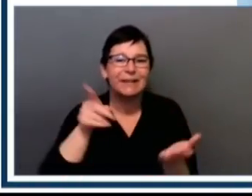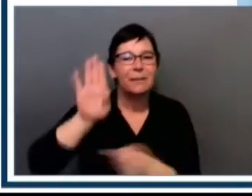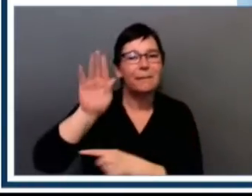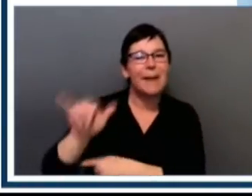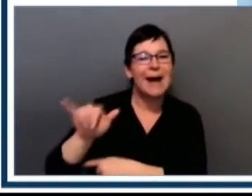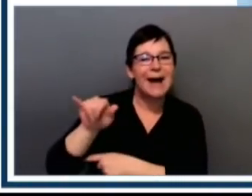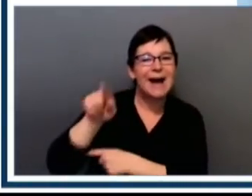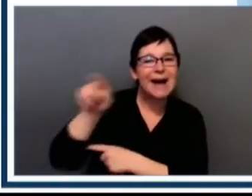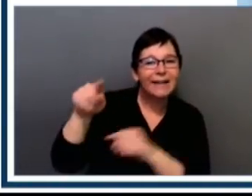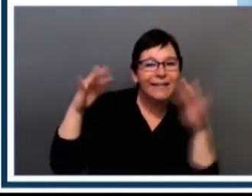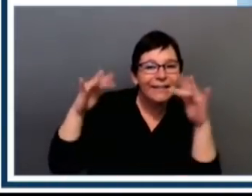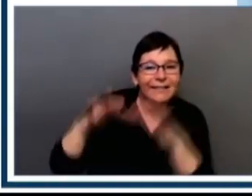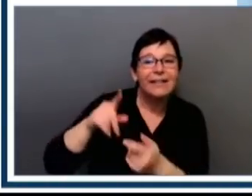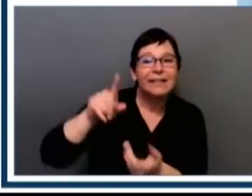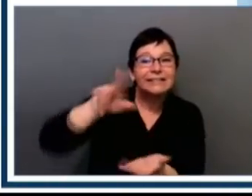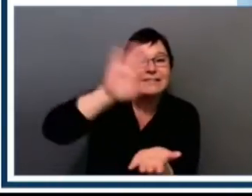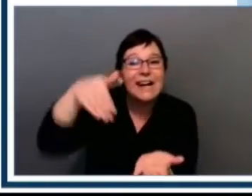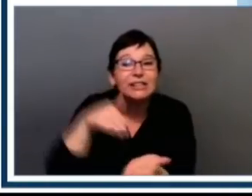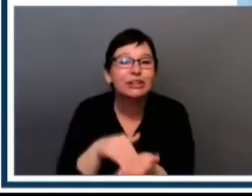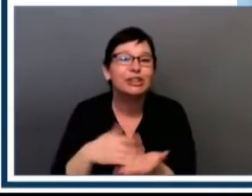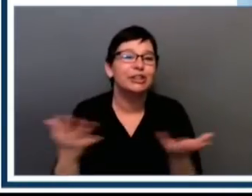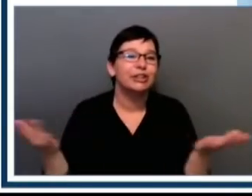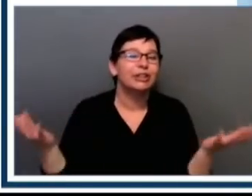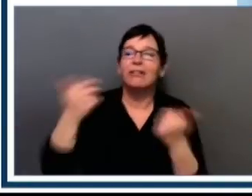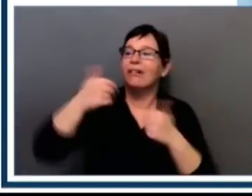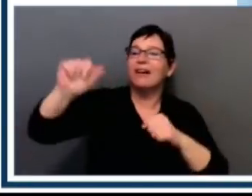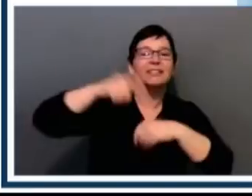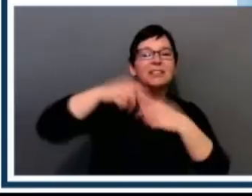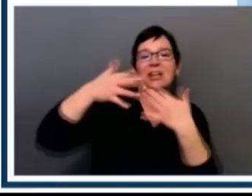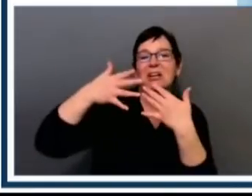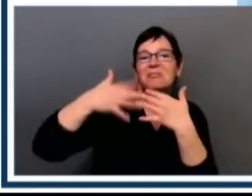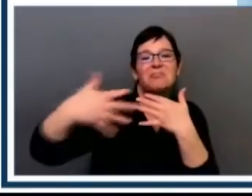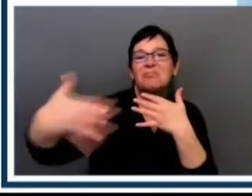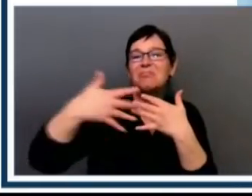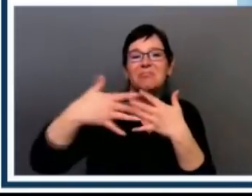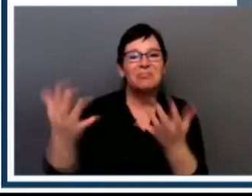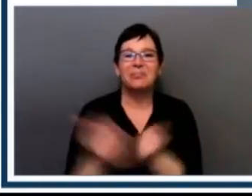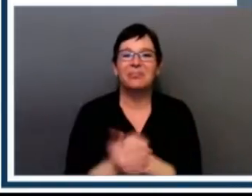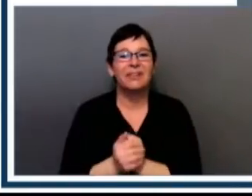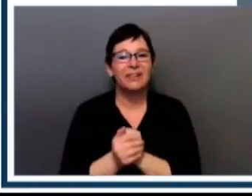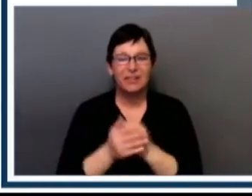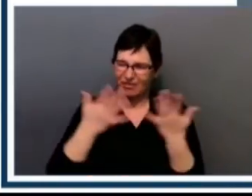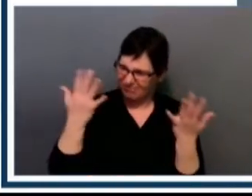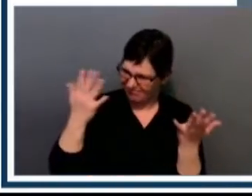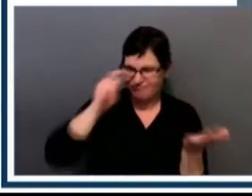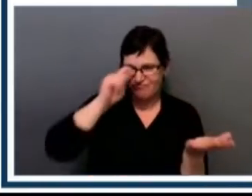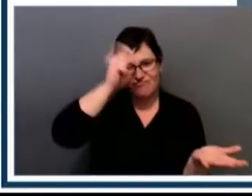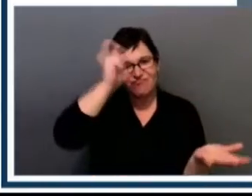I thank you for everything you've done to help get us there. Thank you.